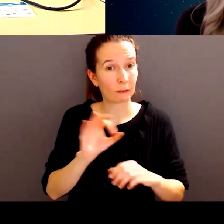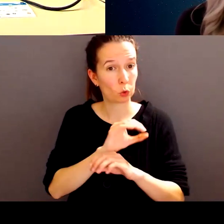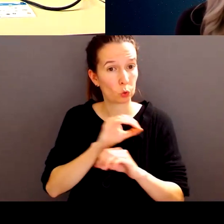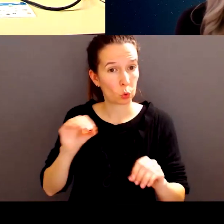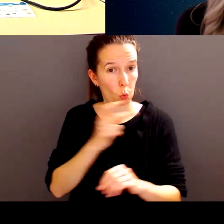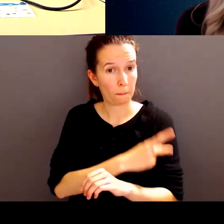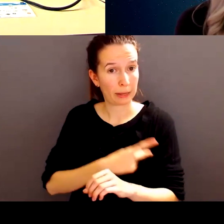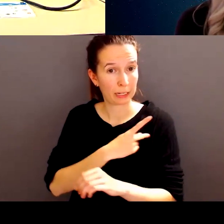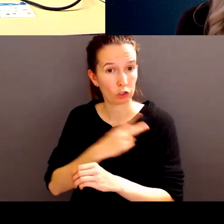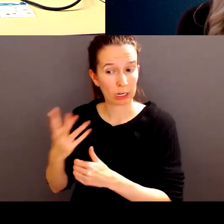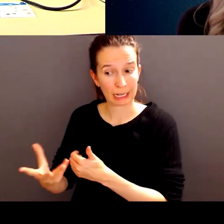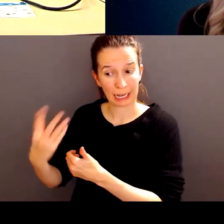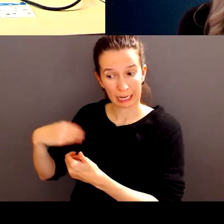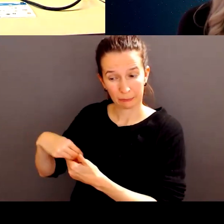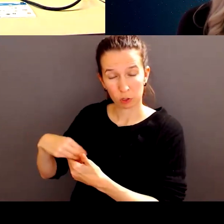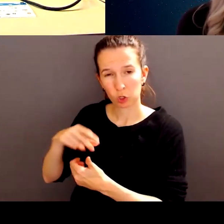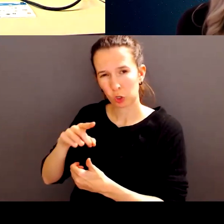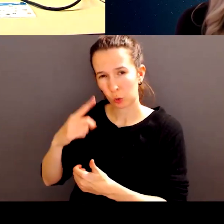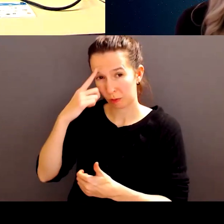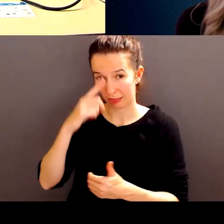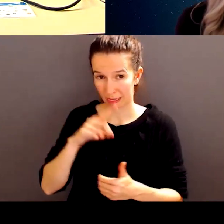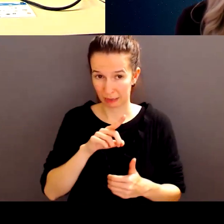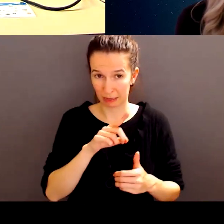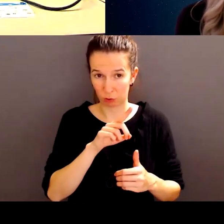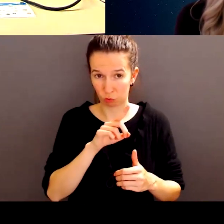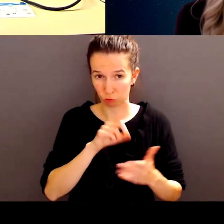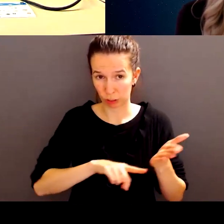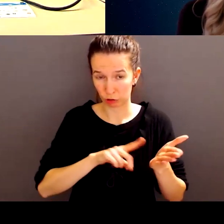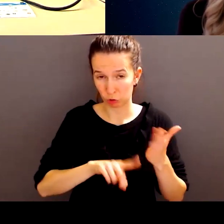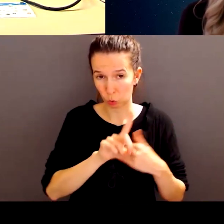engagement? What were the surprises for you?